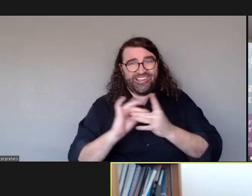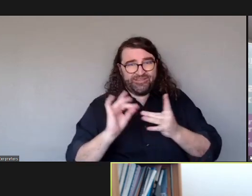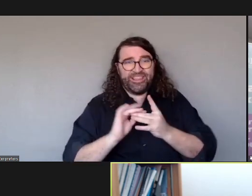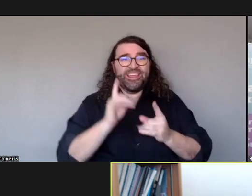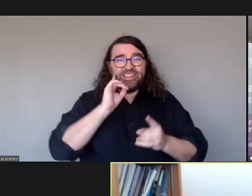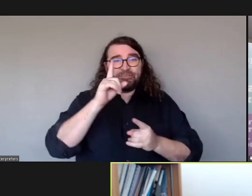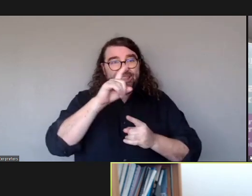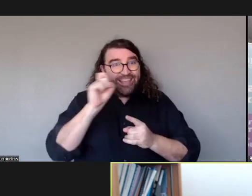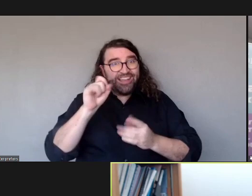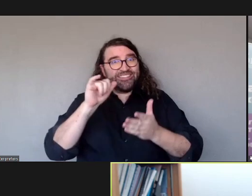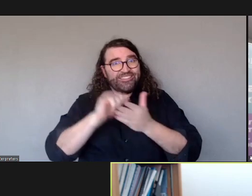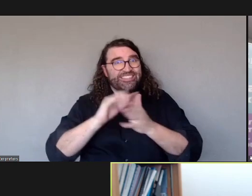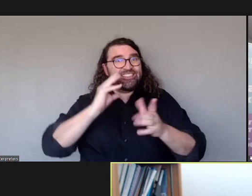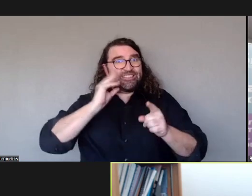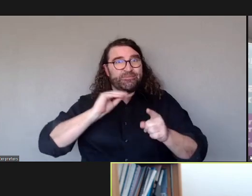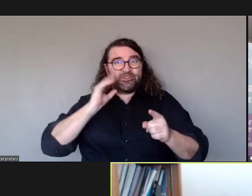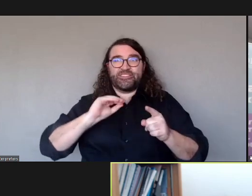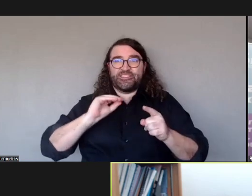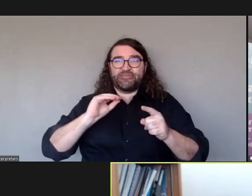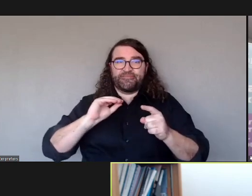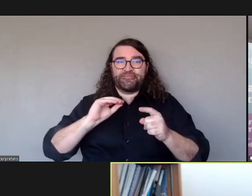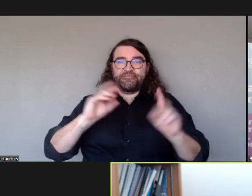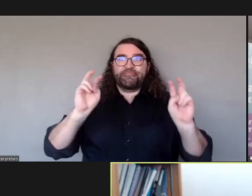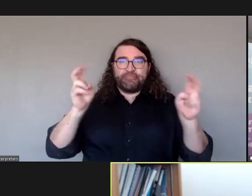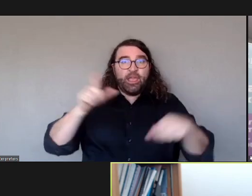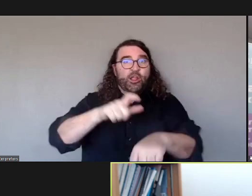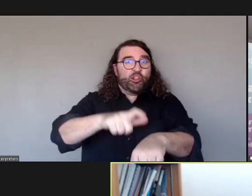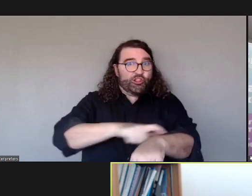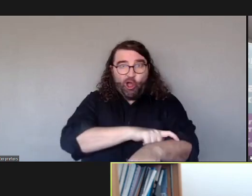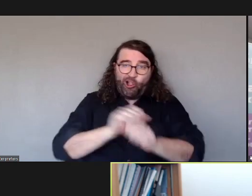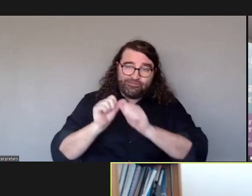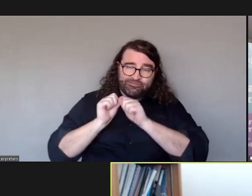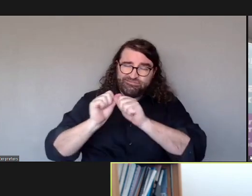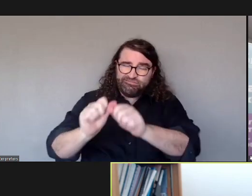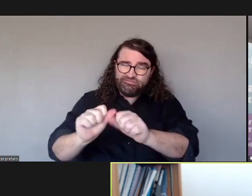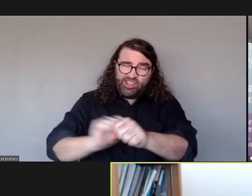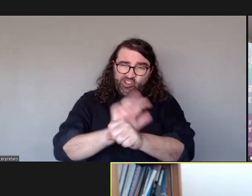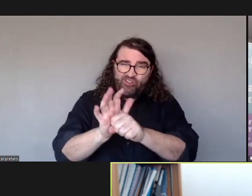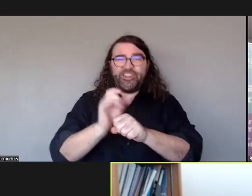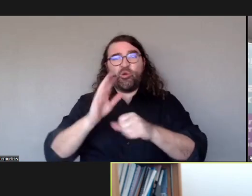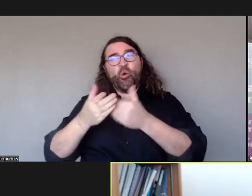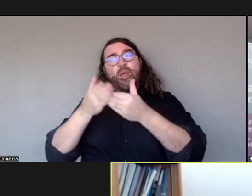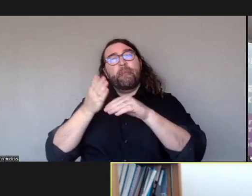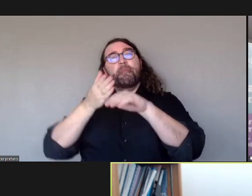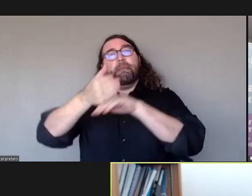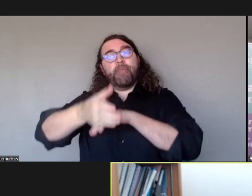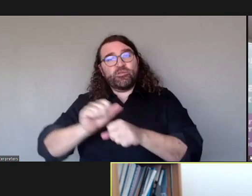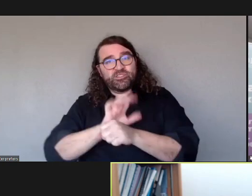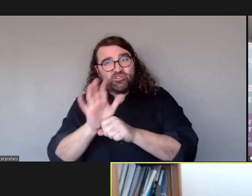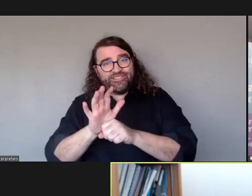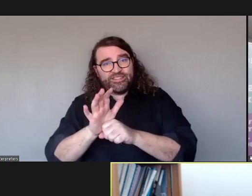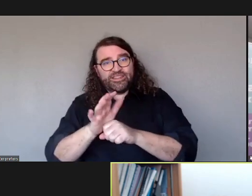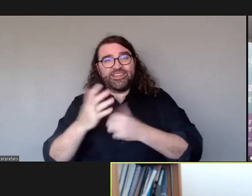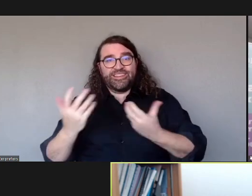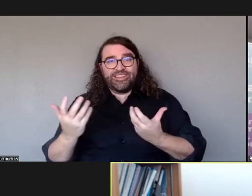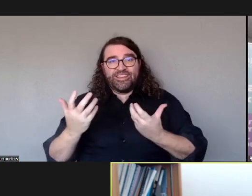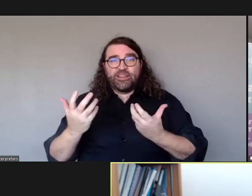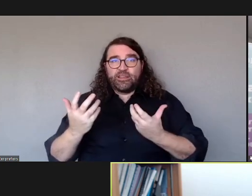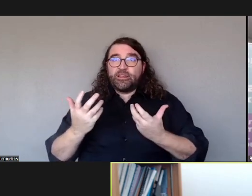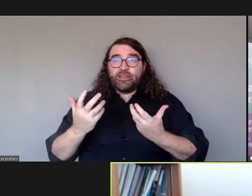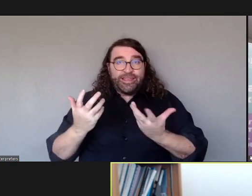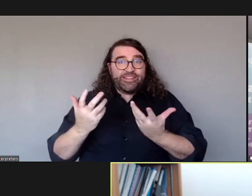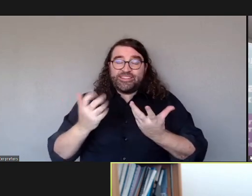this phenomenon of long COVID or post-COVID conditions, which does not appear to be